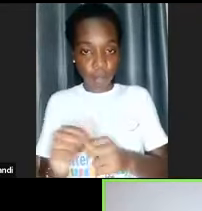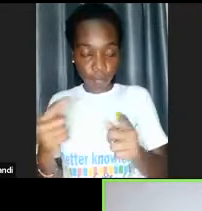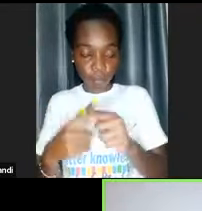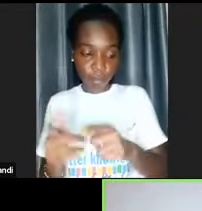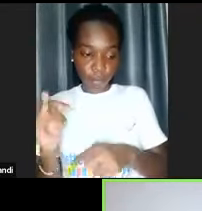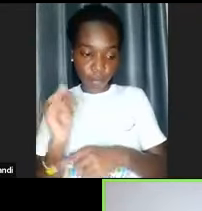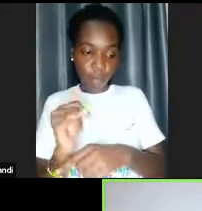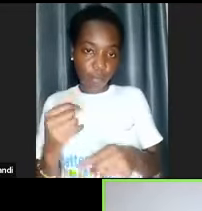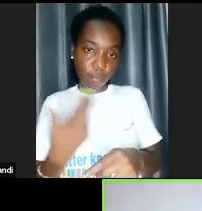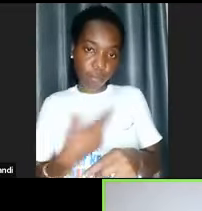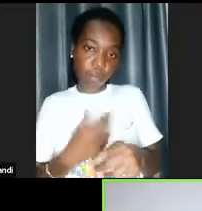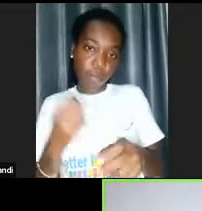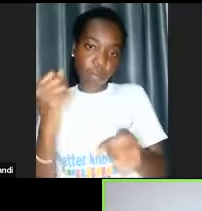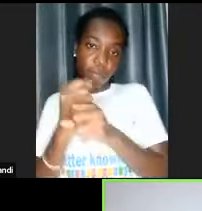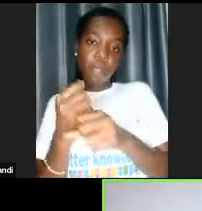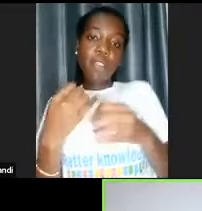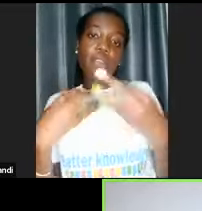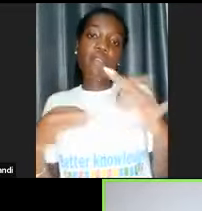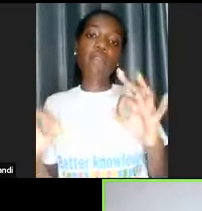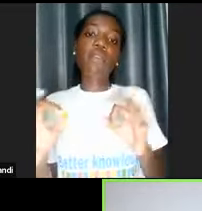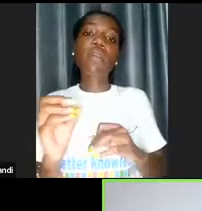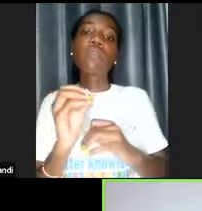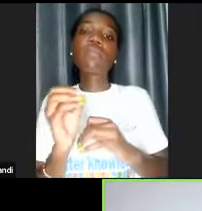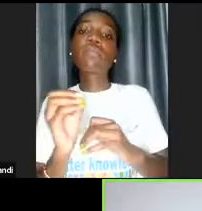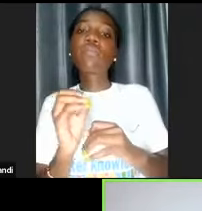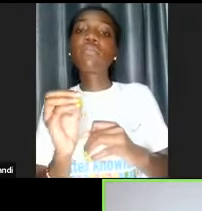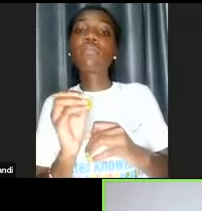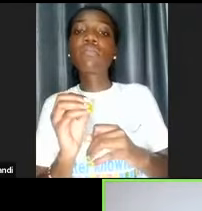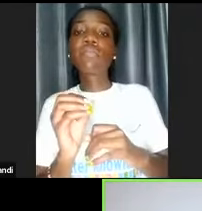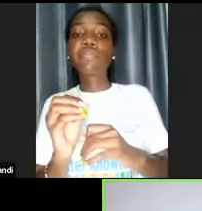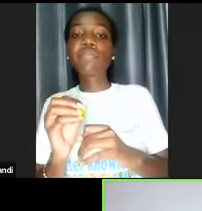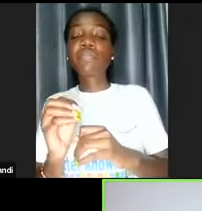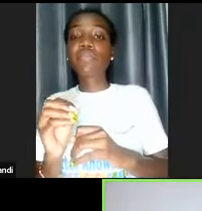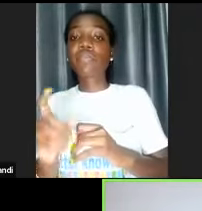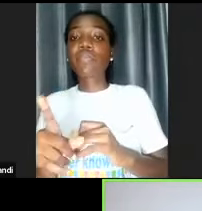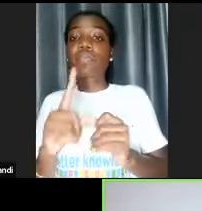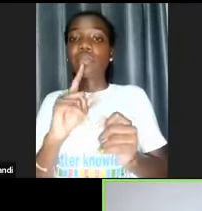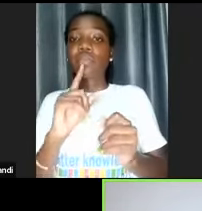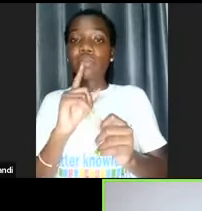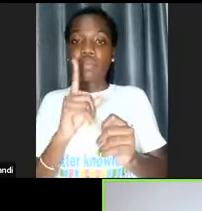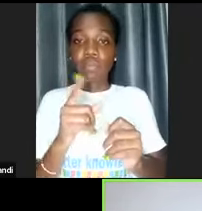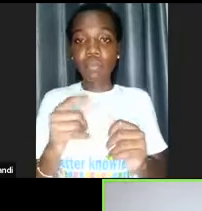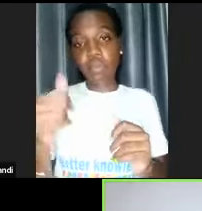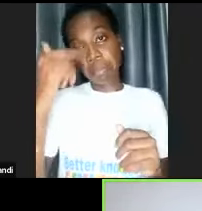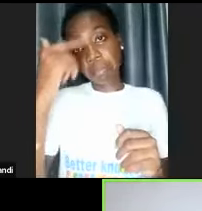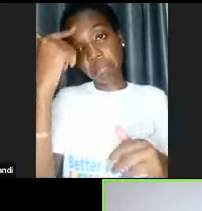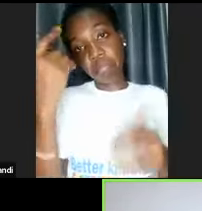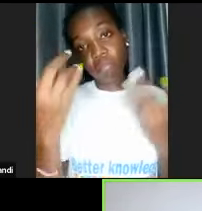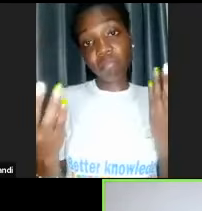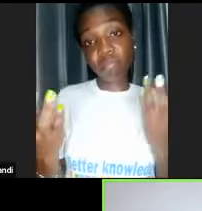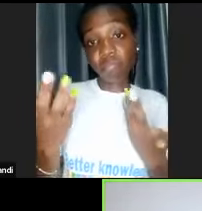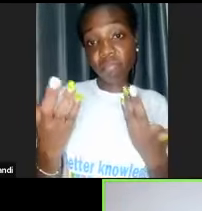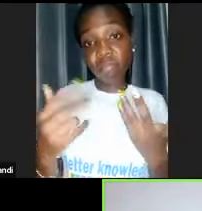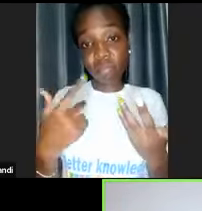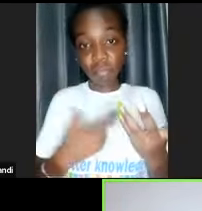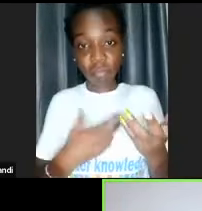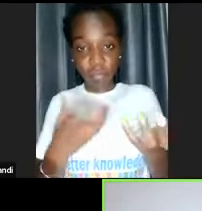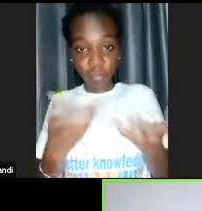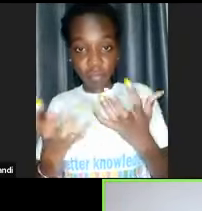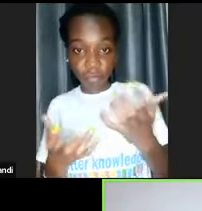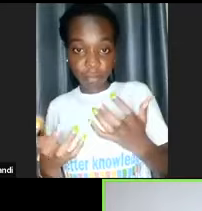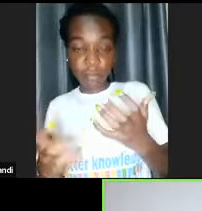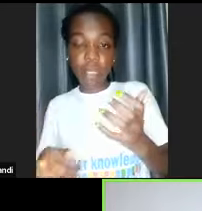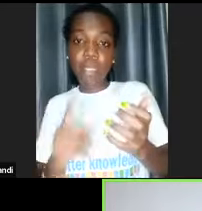it for free. So as well, because we are also running a business. Right.